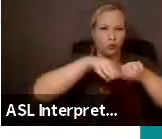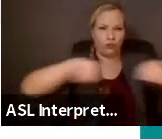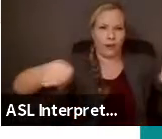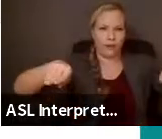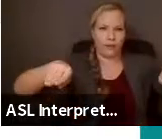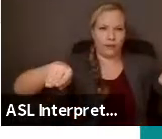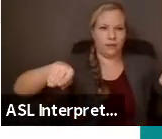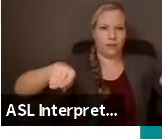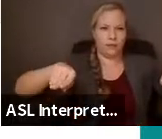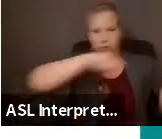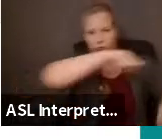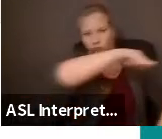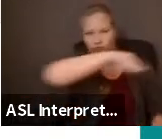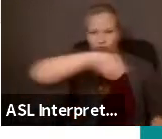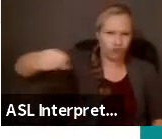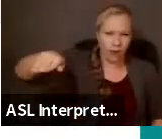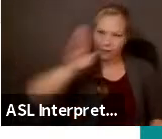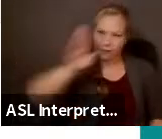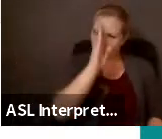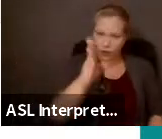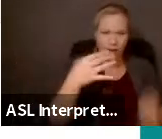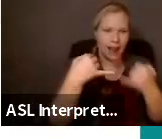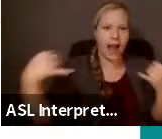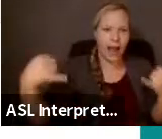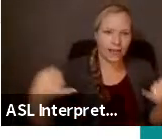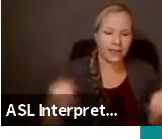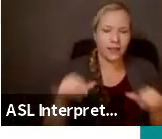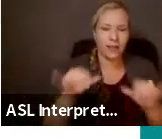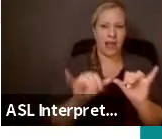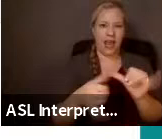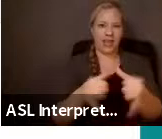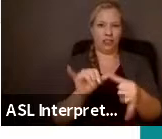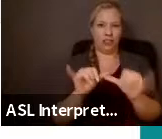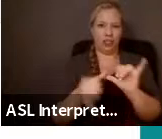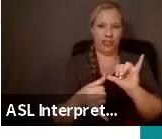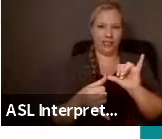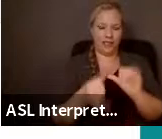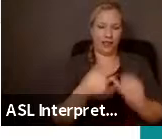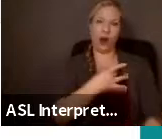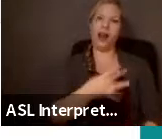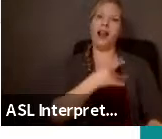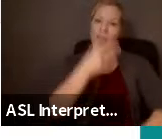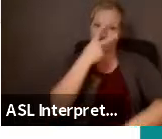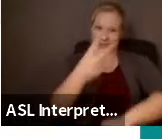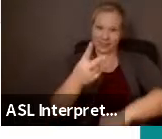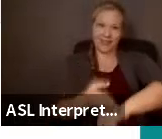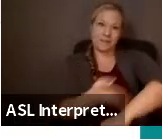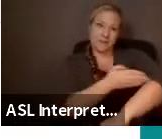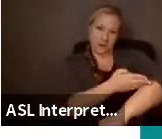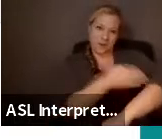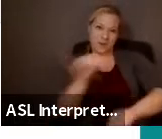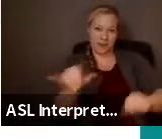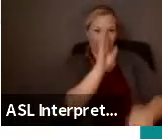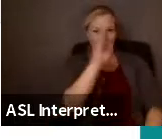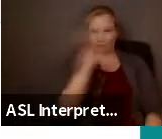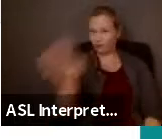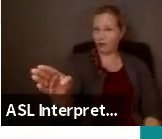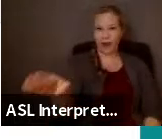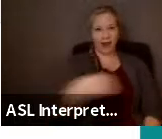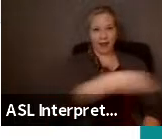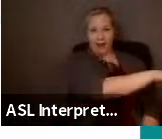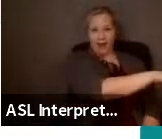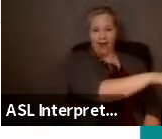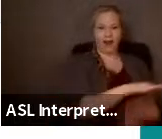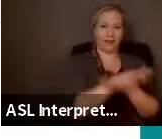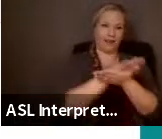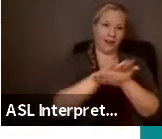straight alignment is essentially an engineering improvement over the LPA. Otherwise, as you pointed out,